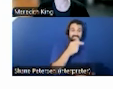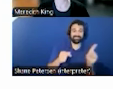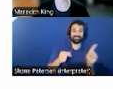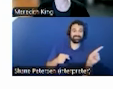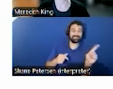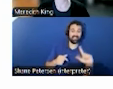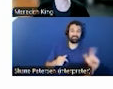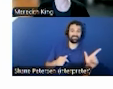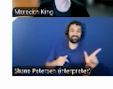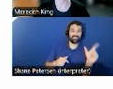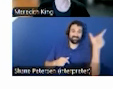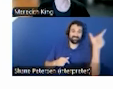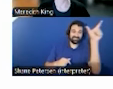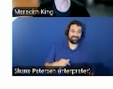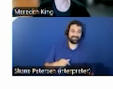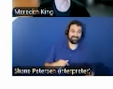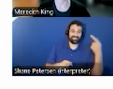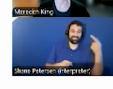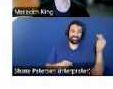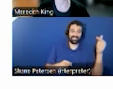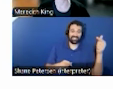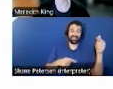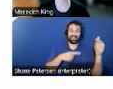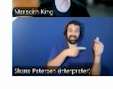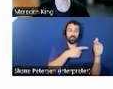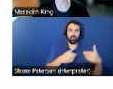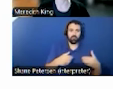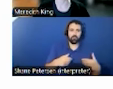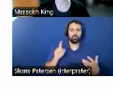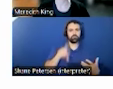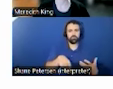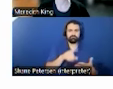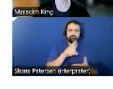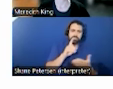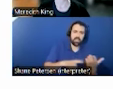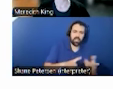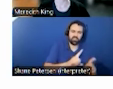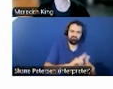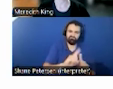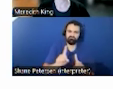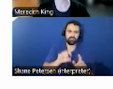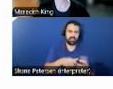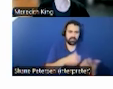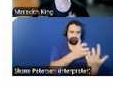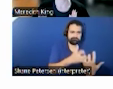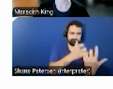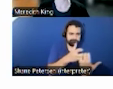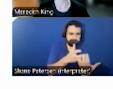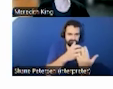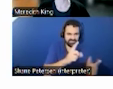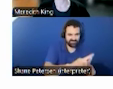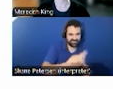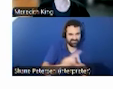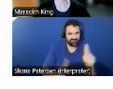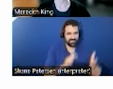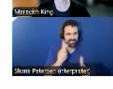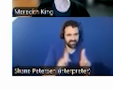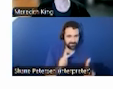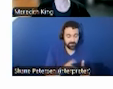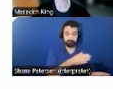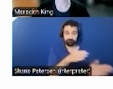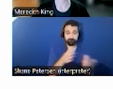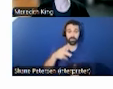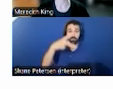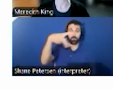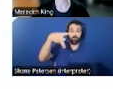the left says that you should design multiple means of engagement. The middle column that is purple